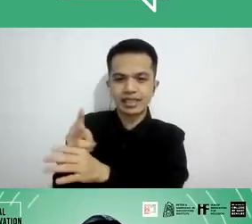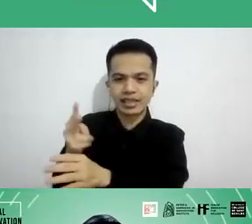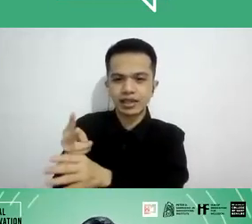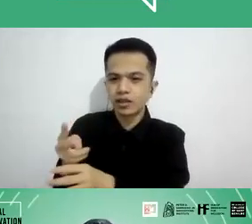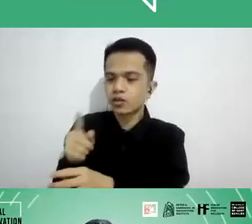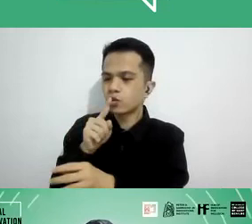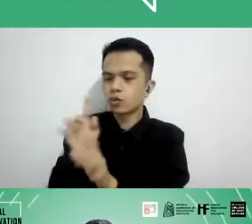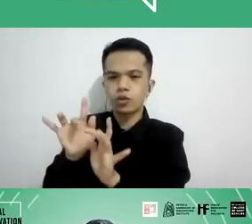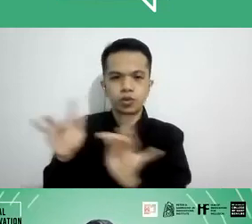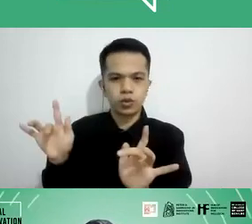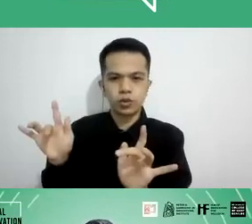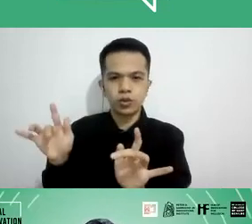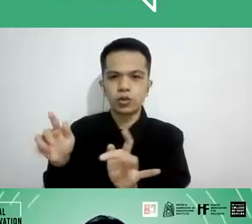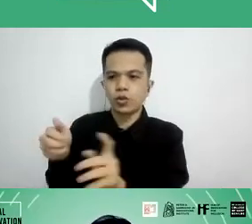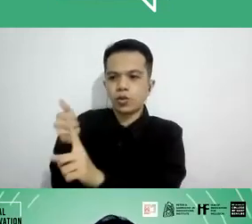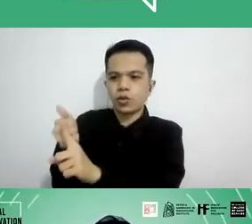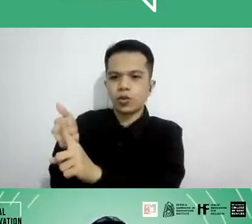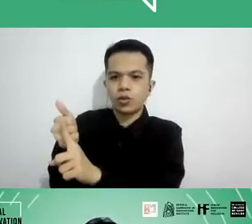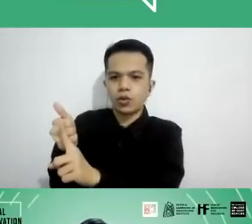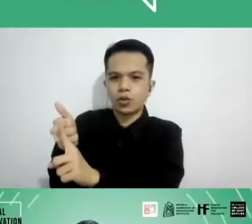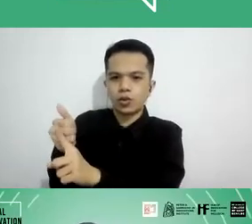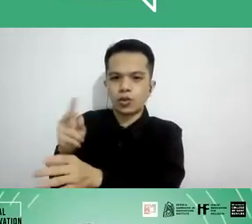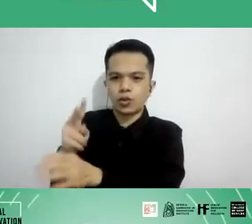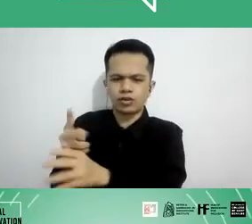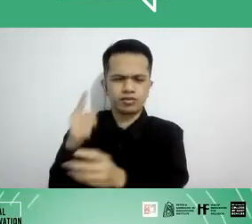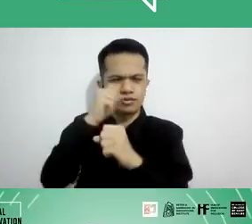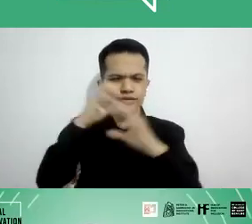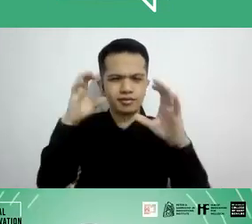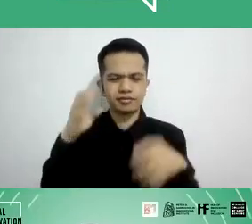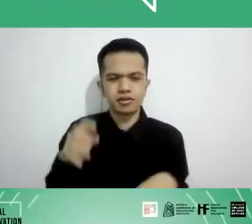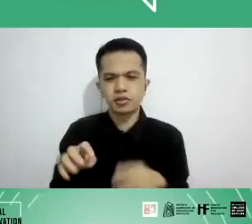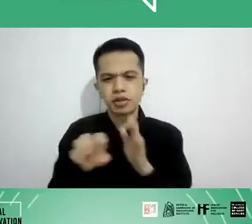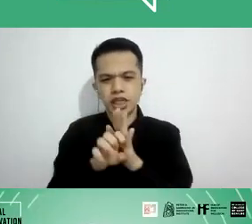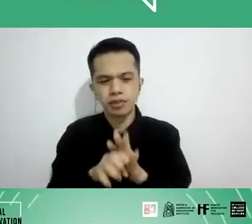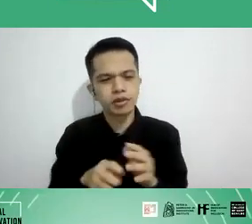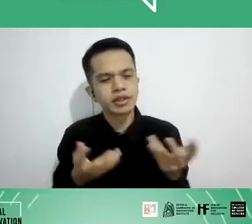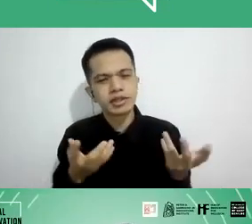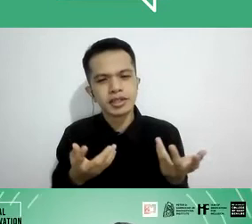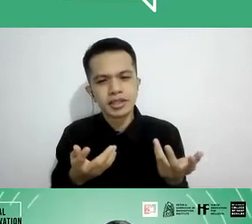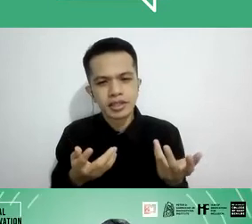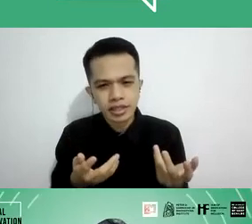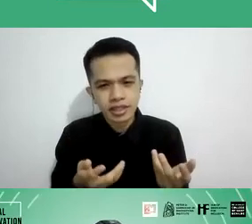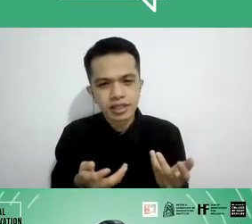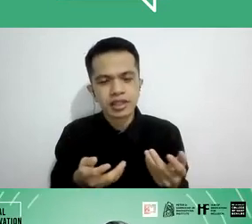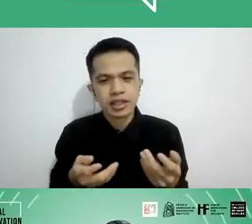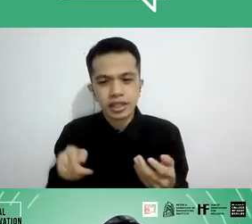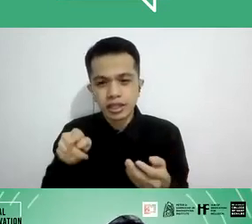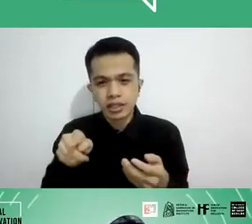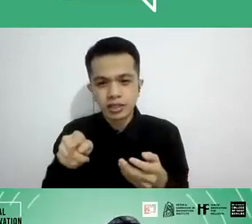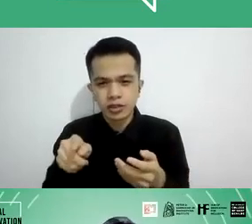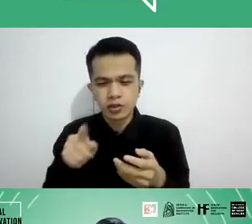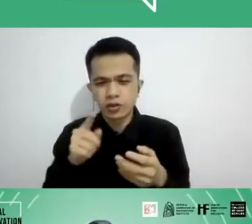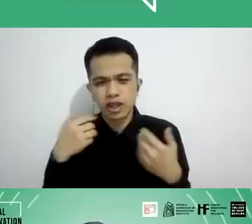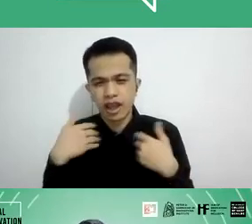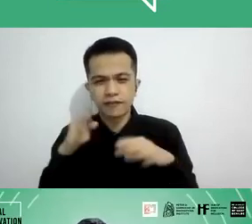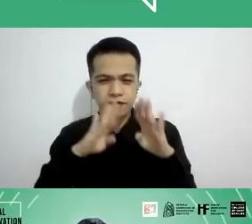completely automated. So imagine that rather than having to have public transport that is a fight against or